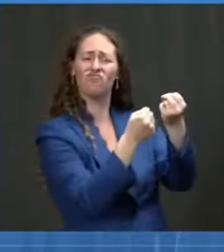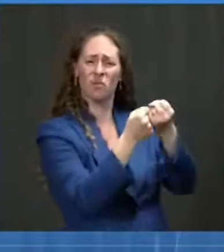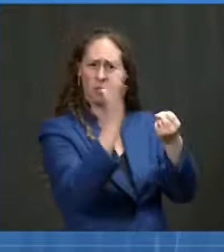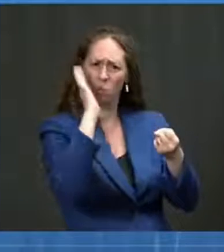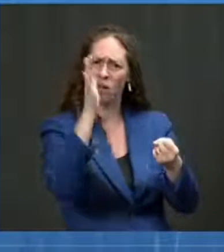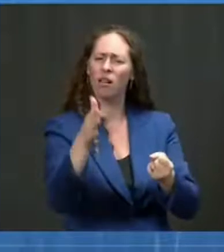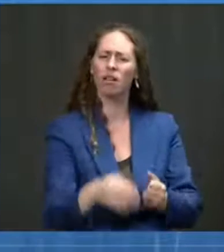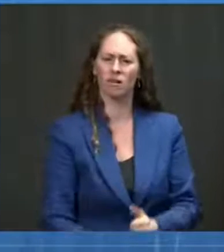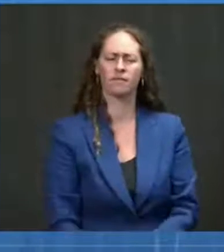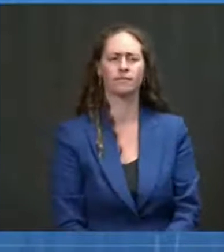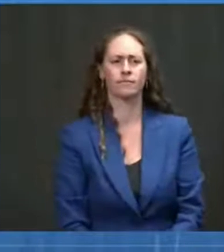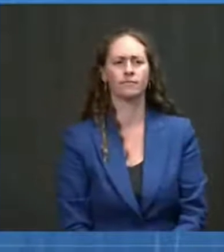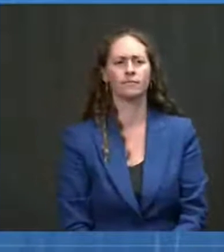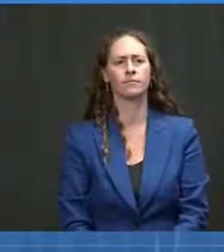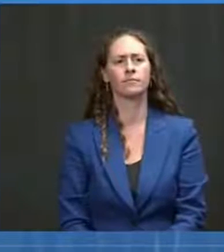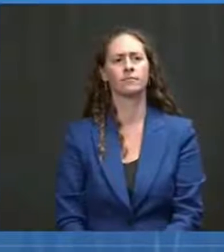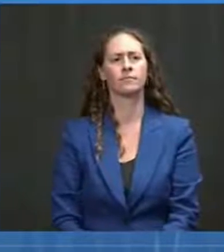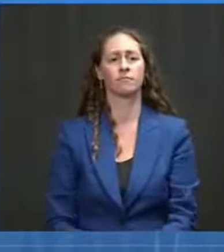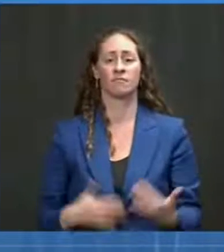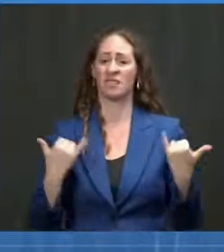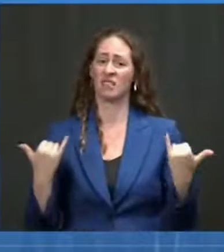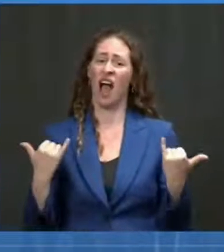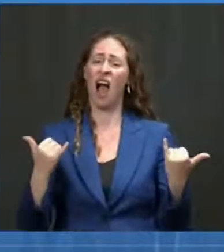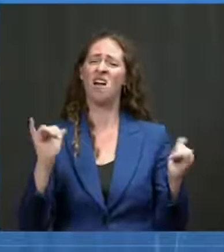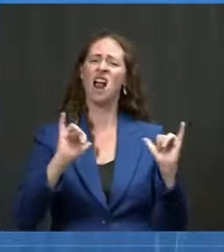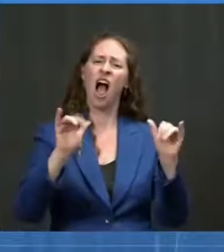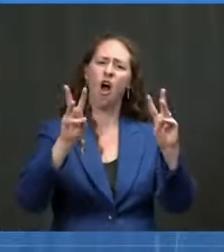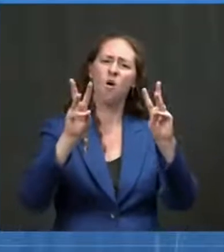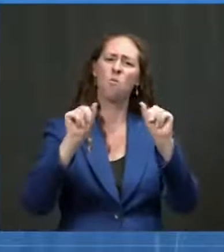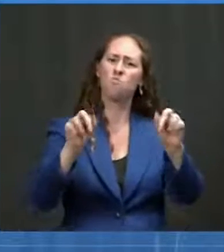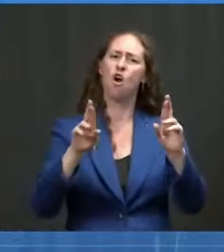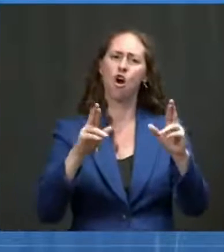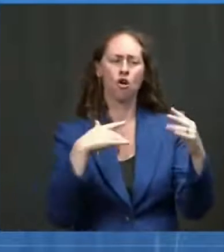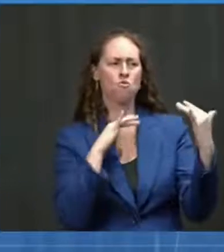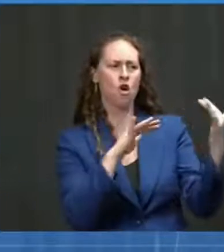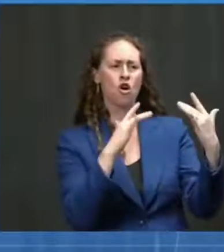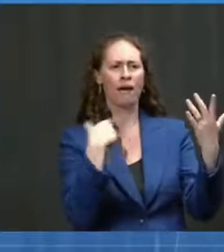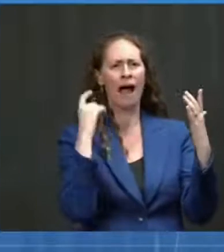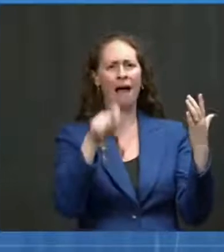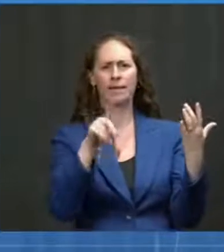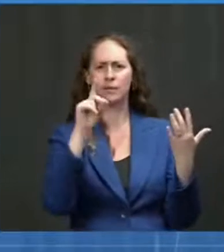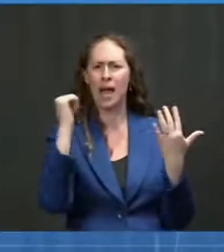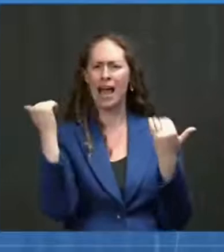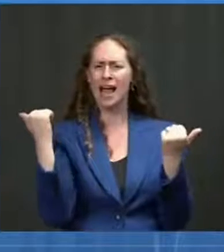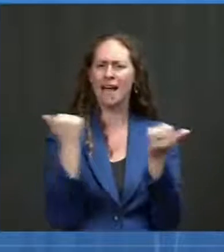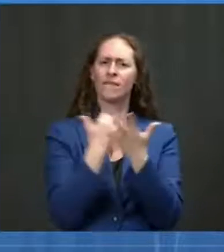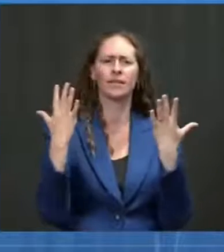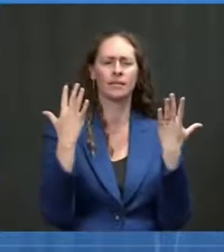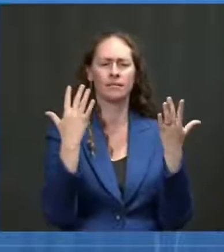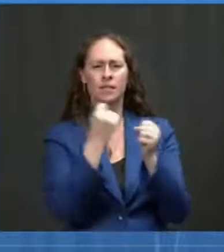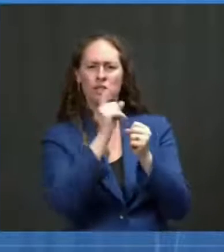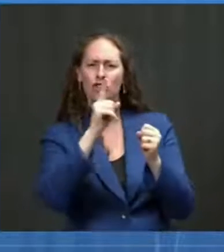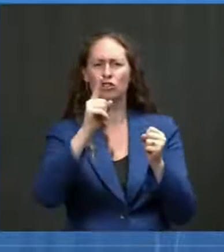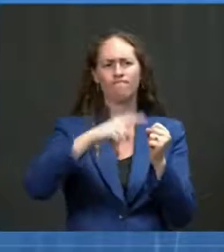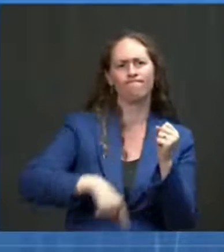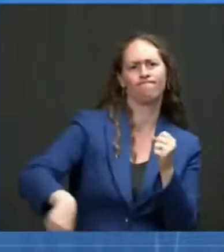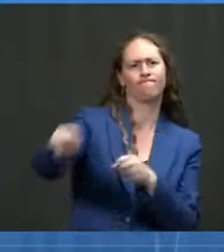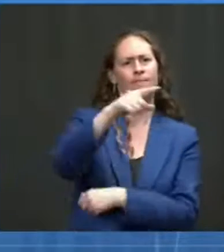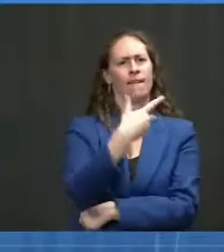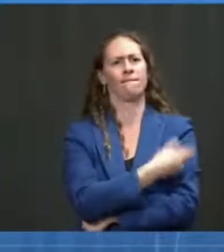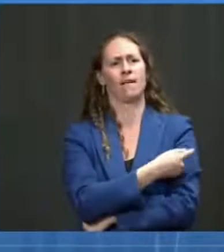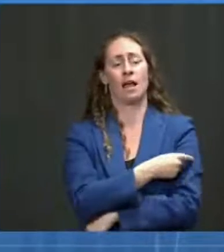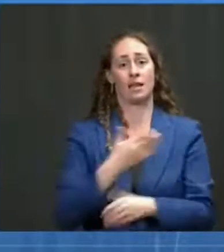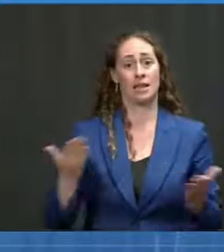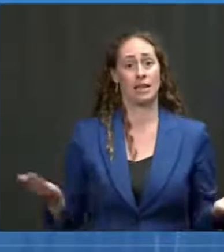Our wartime effort will continue doing everything we can to get even more people vaccinated, both here at home